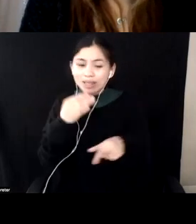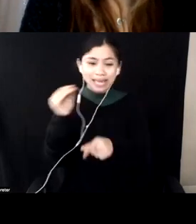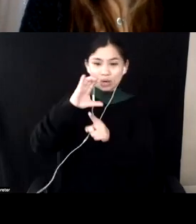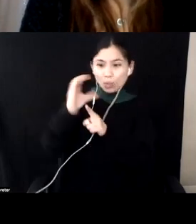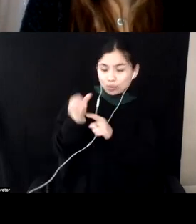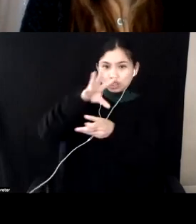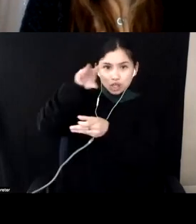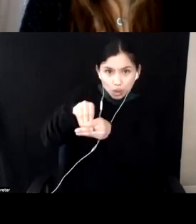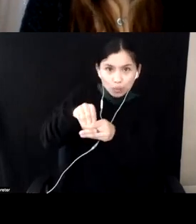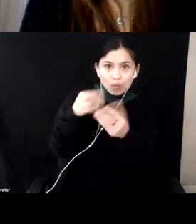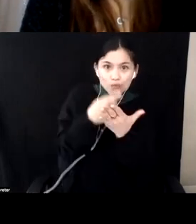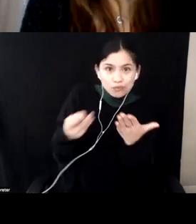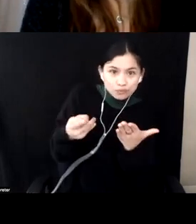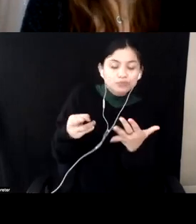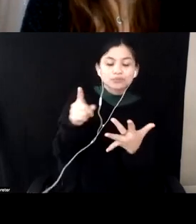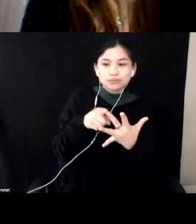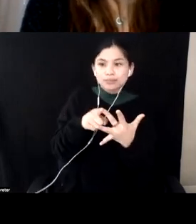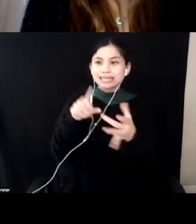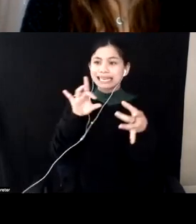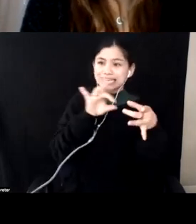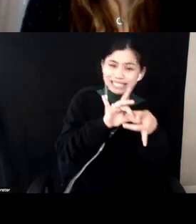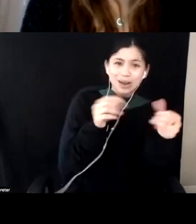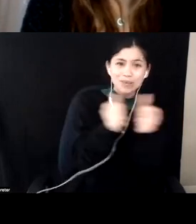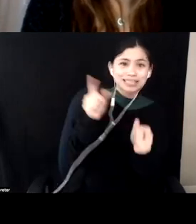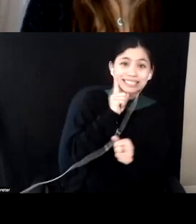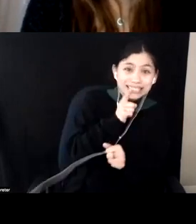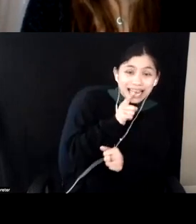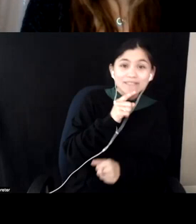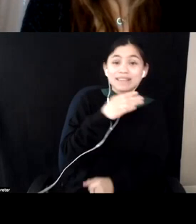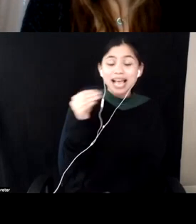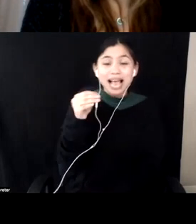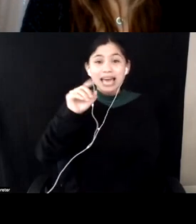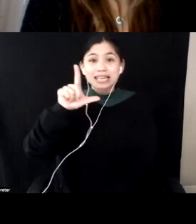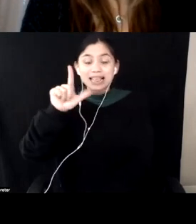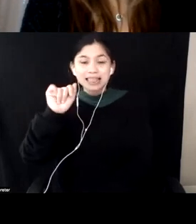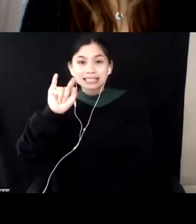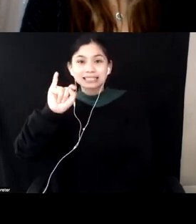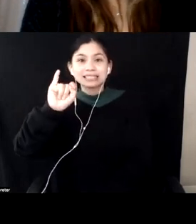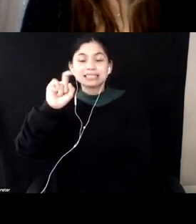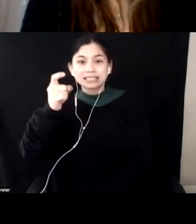Connect with deaf and Latinx or Hispanic, if you identify as that, communities.